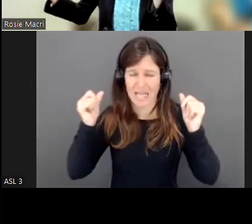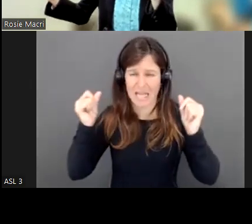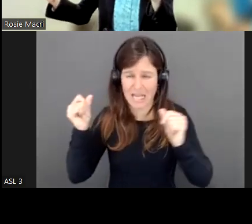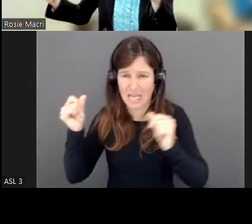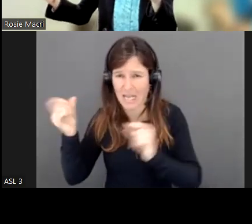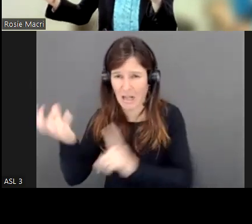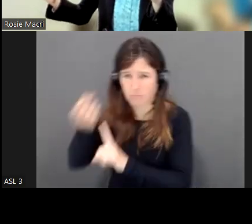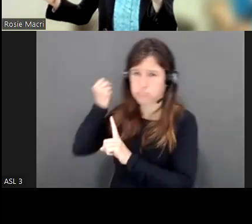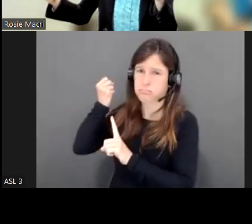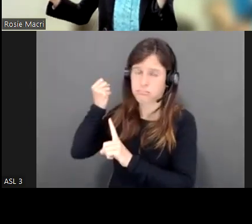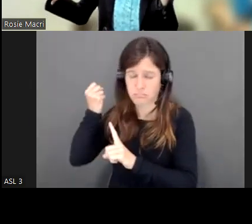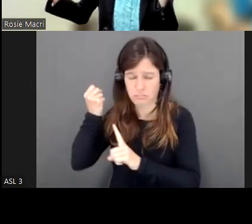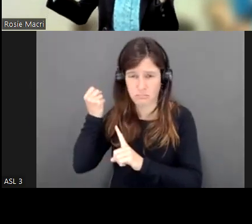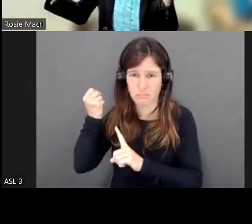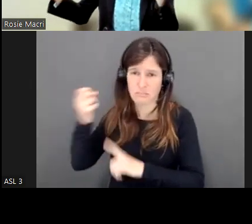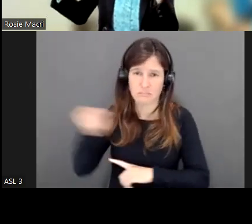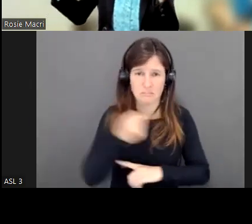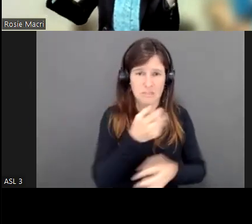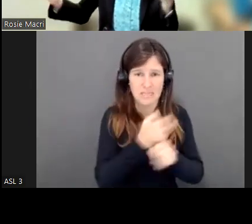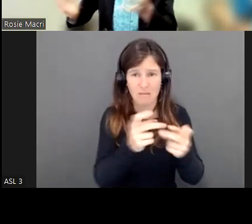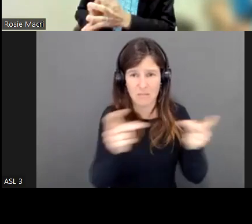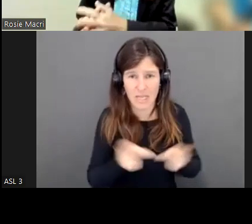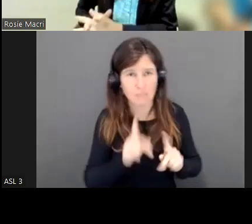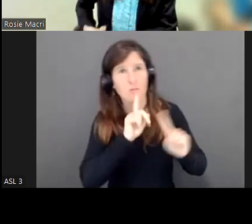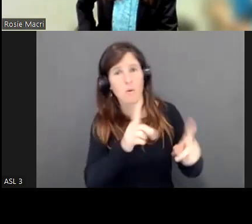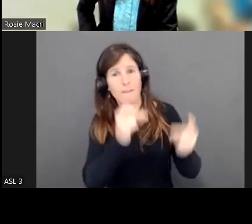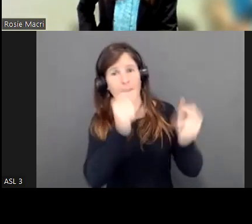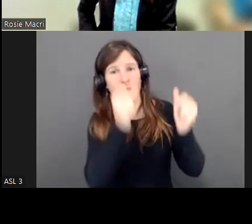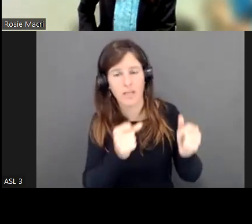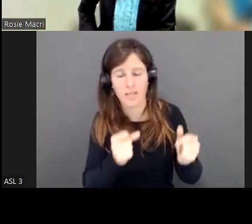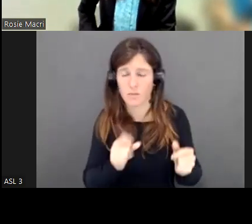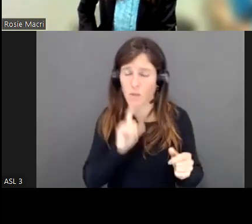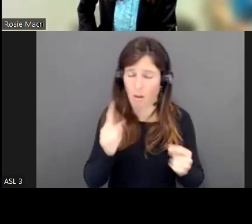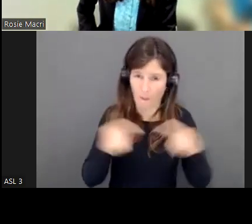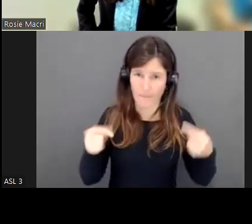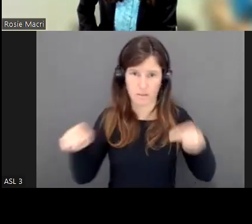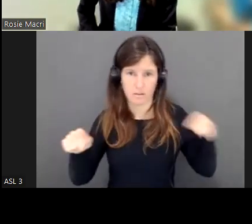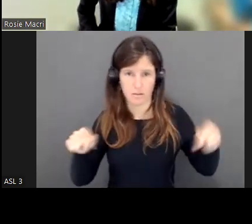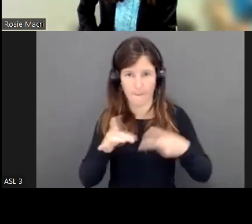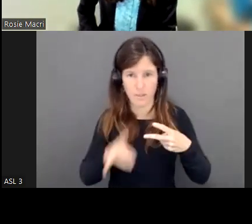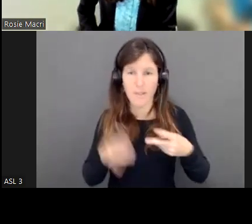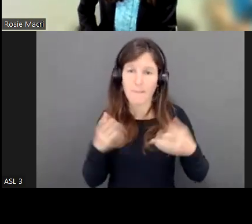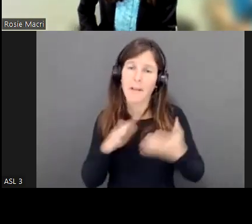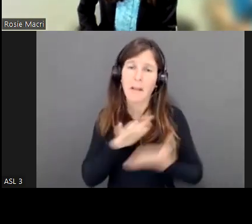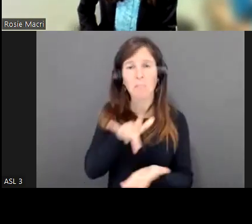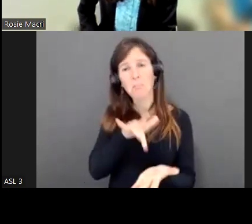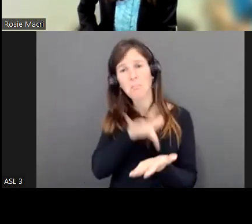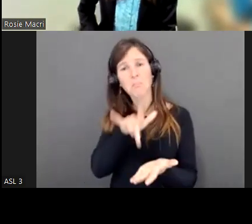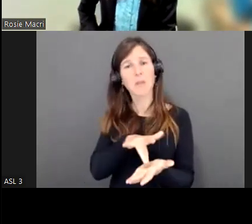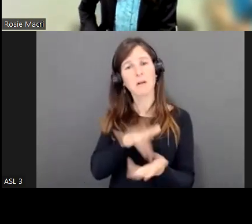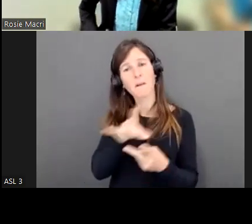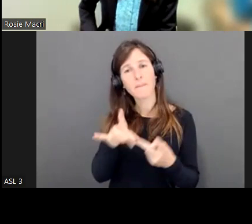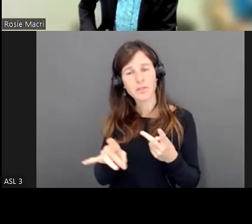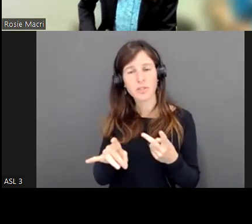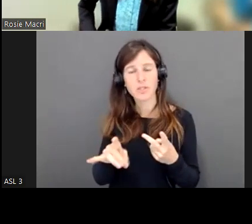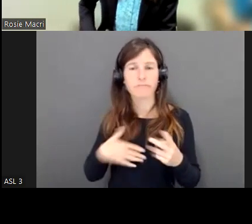see strengths and weaknesses of each of those, but there may be an option in between once we understand if this is an abuse situation,